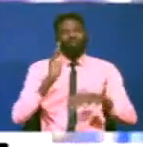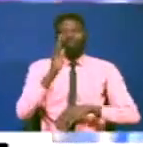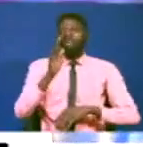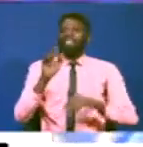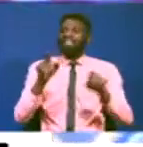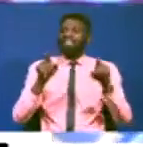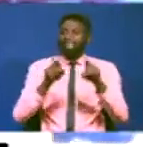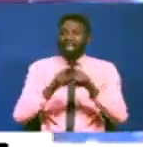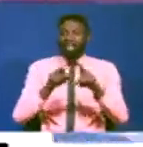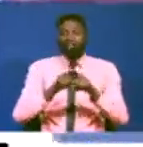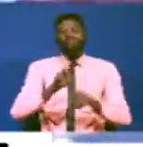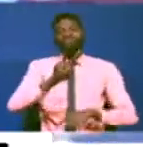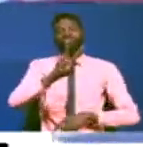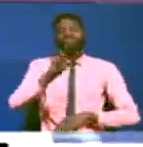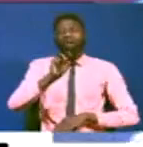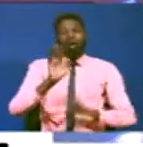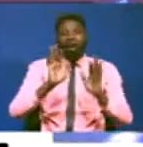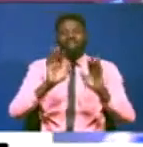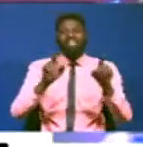In fact it's not 2 million, it is